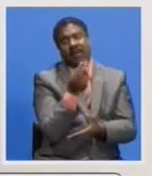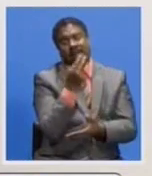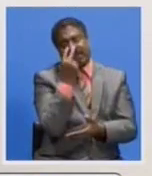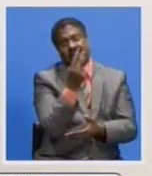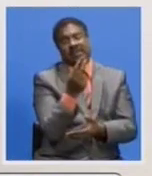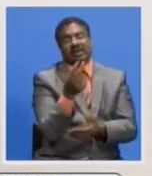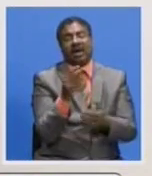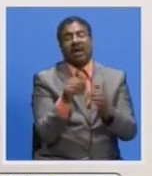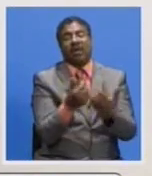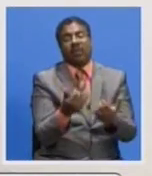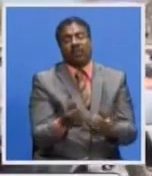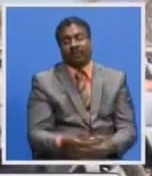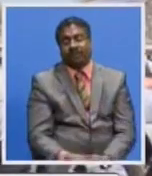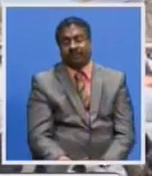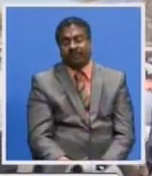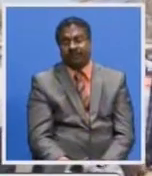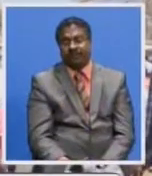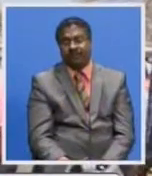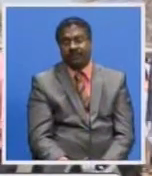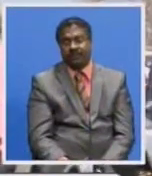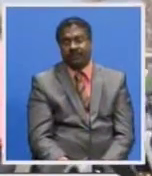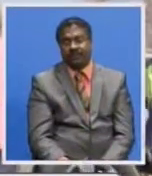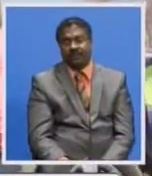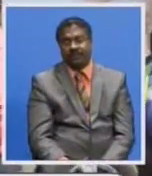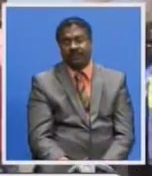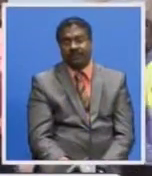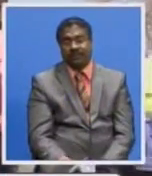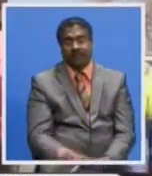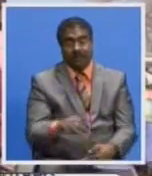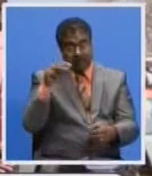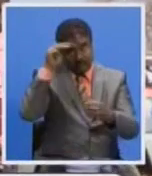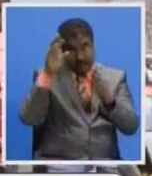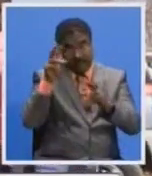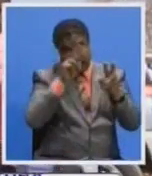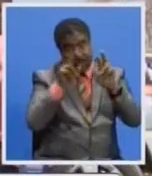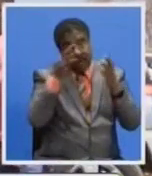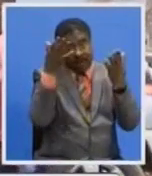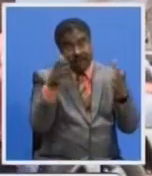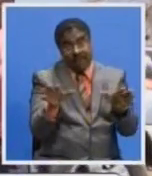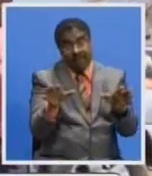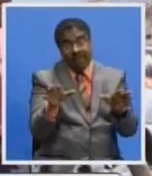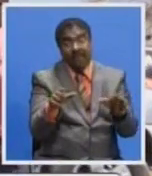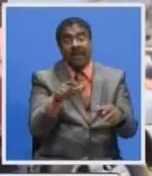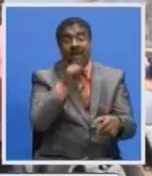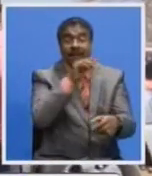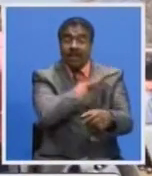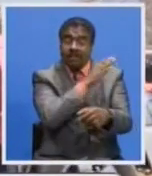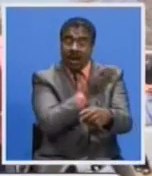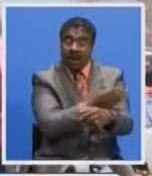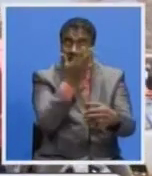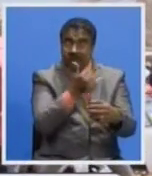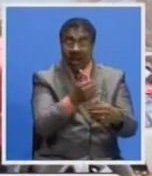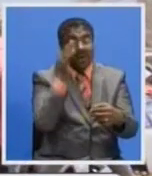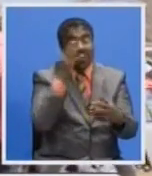for instance, things like road tax. It is hoped that after the minister's visit, the issue of manpower here will be a thing of the past